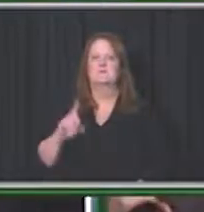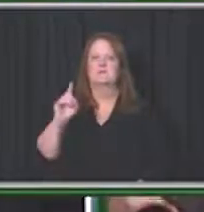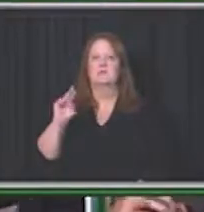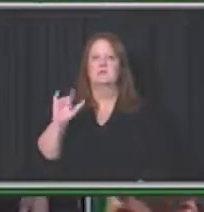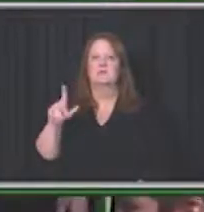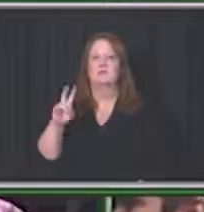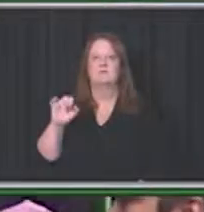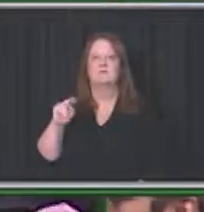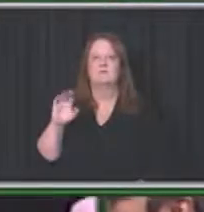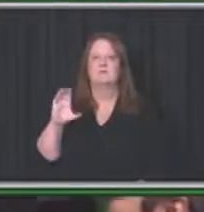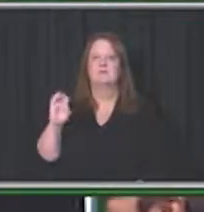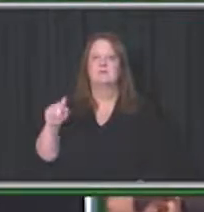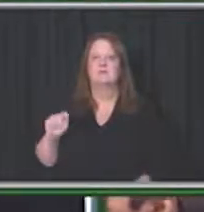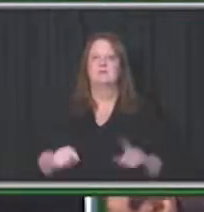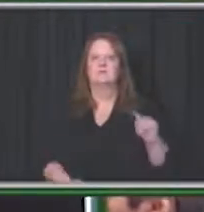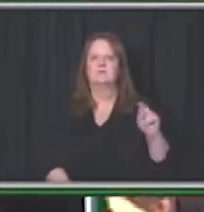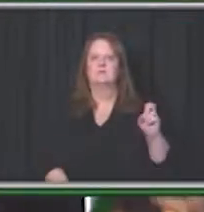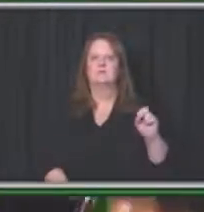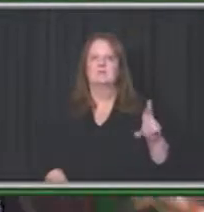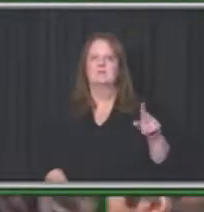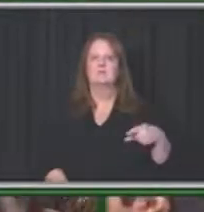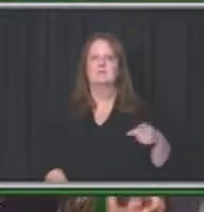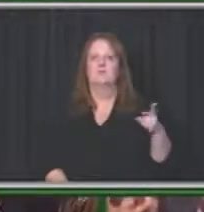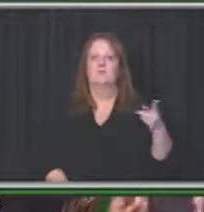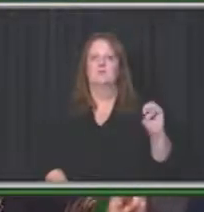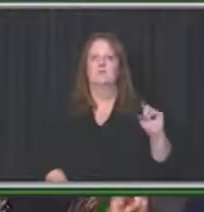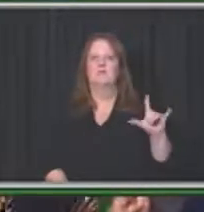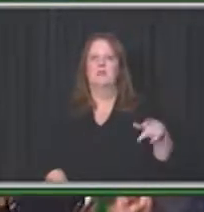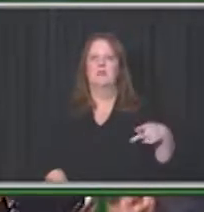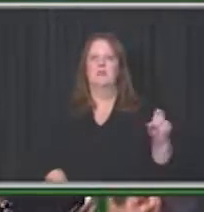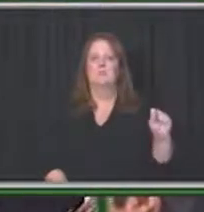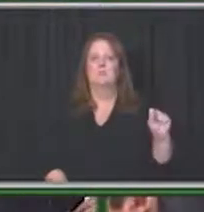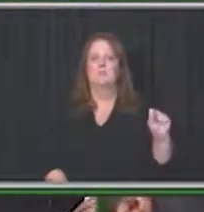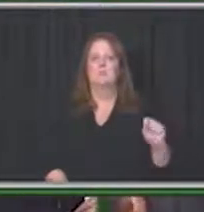Daniel Vincent. Tanner Phelps.